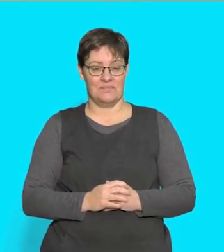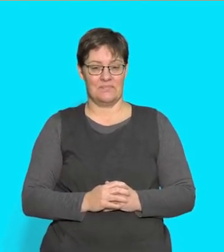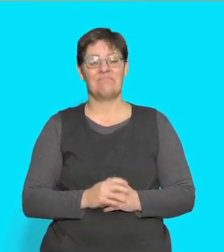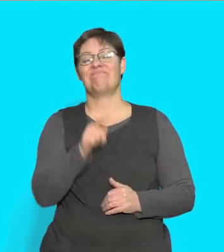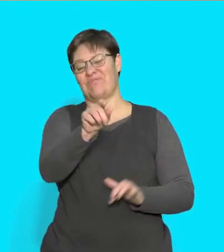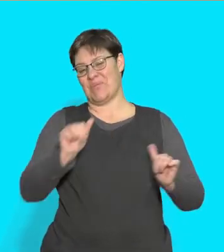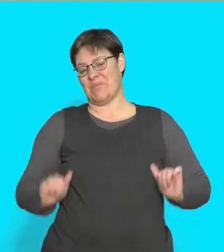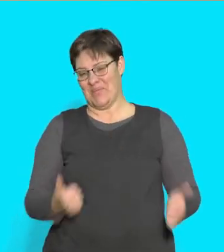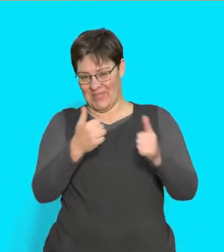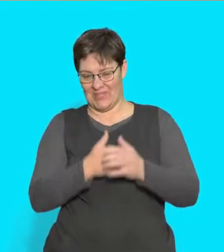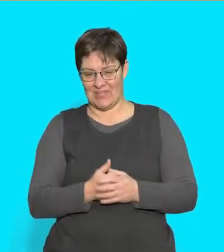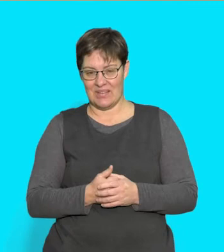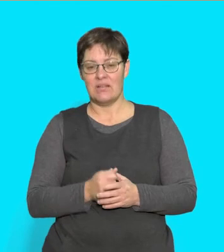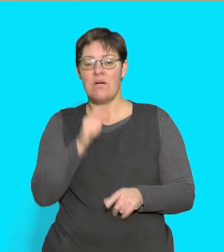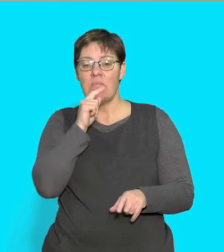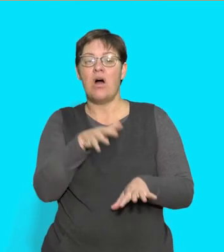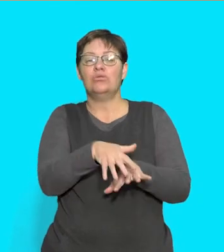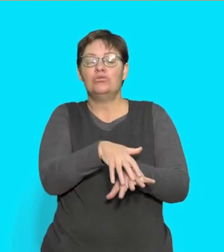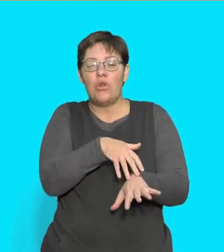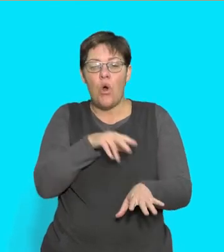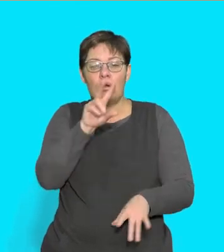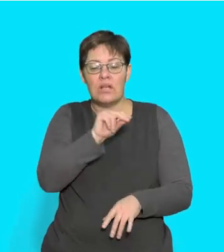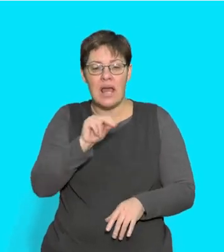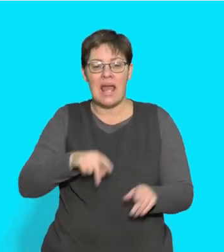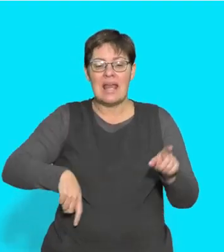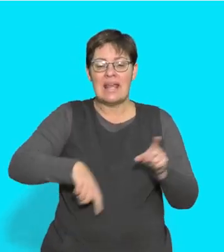That's good. Let's slow speak kicked.